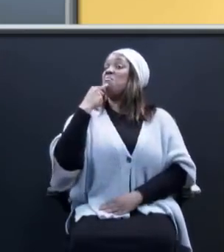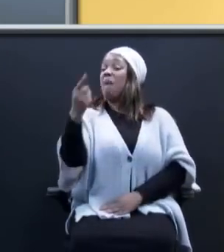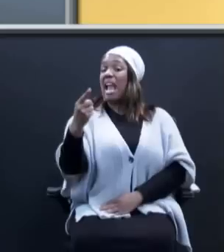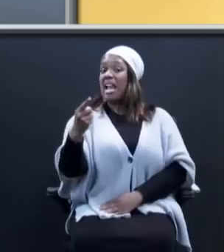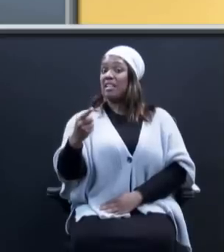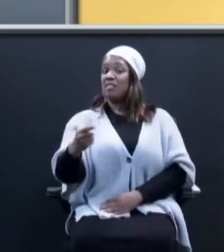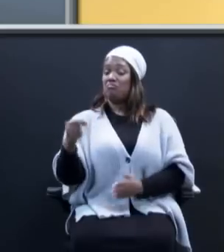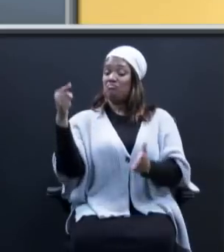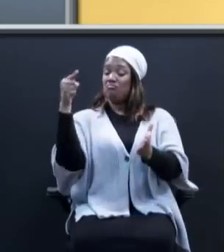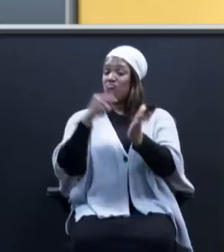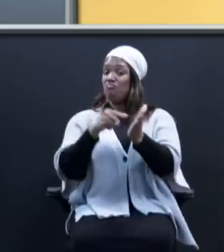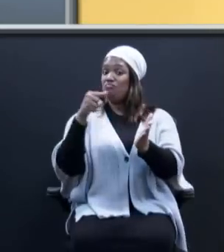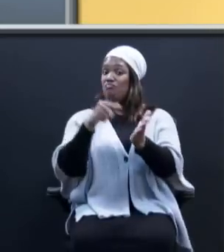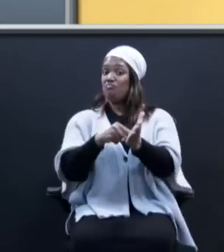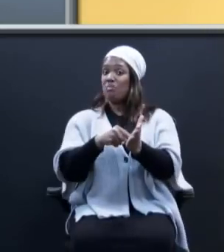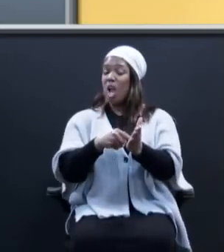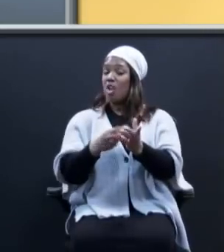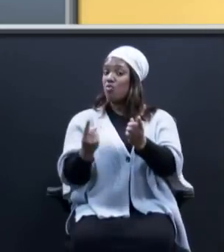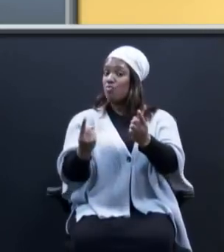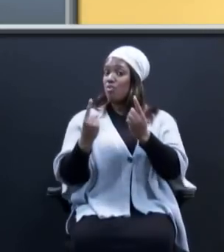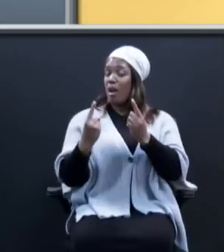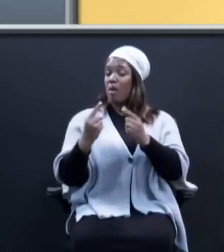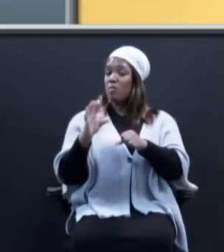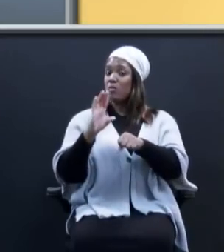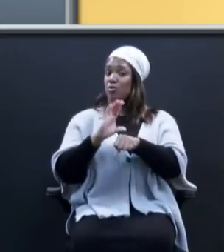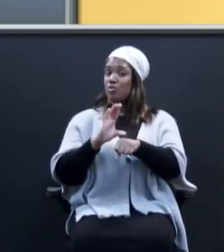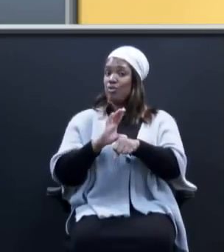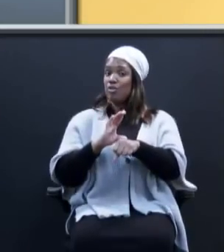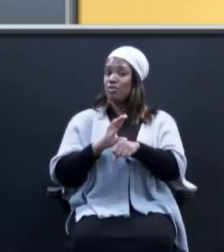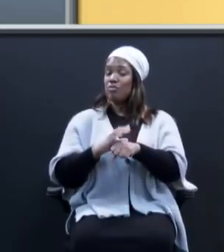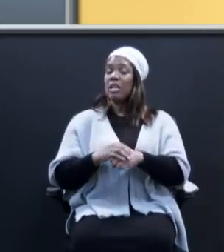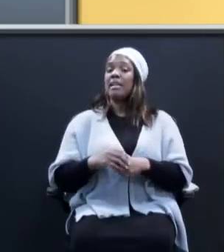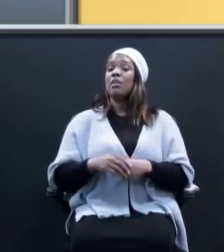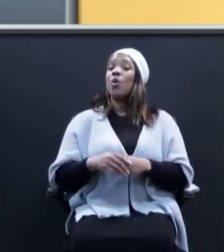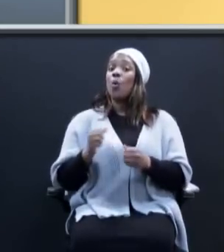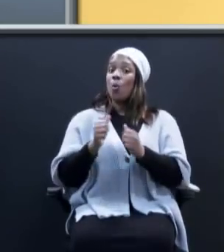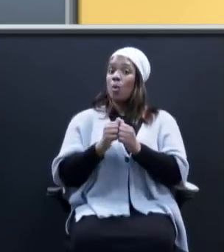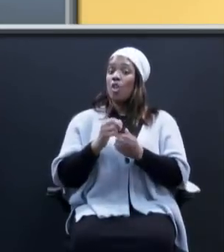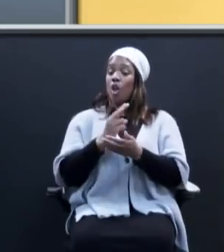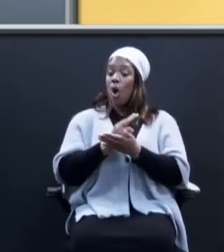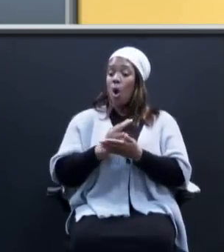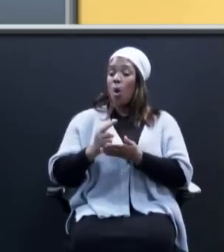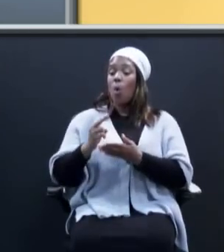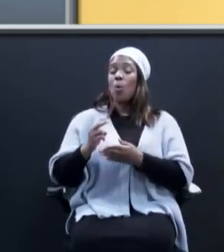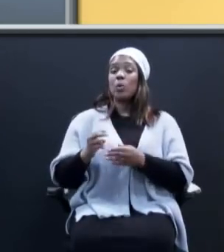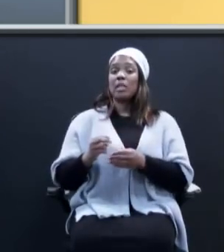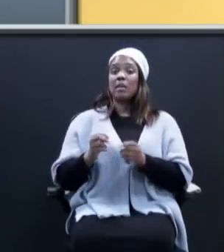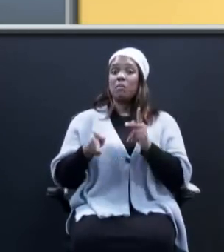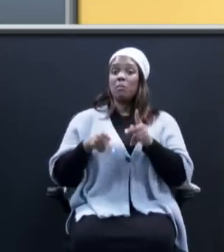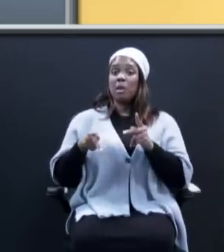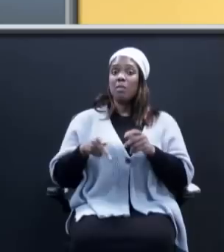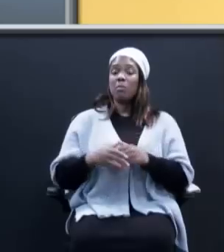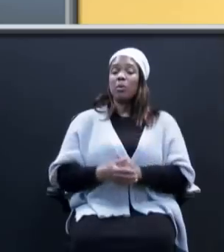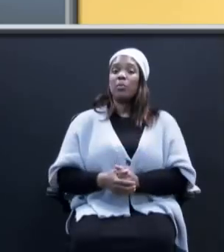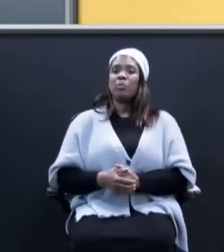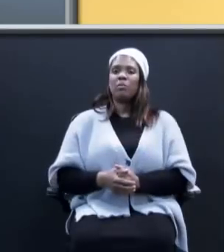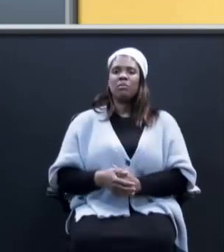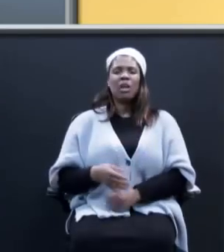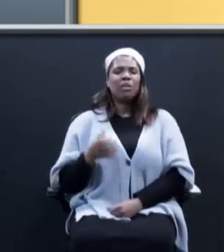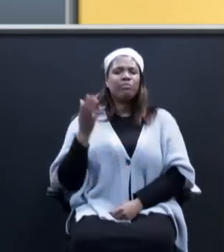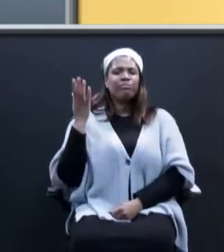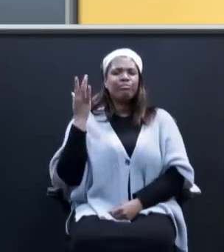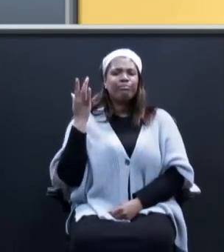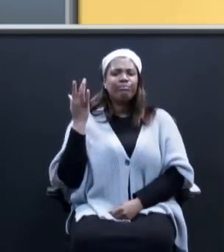6 days you should work, and on the seventh day is the Sabbath in all of your dwelling, sister and brother. And what does this